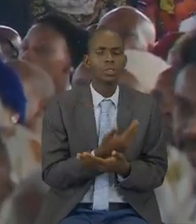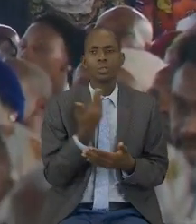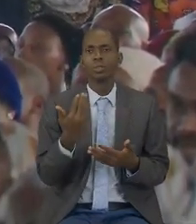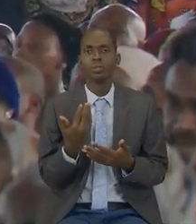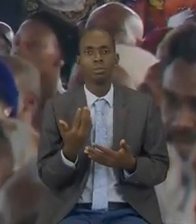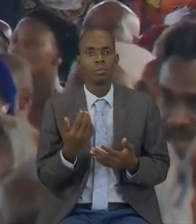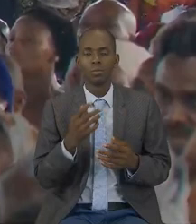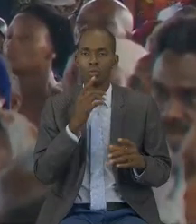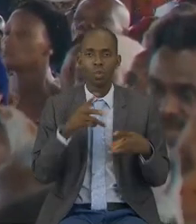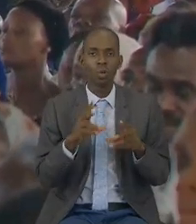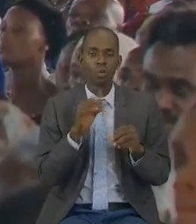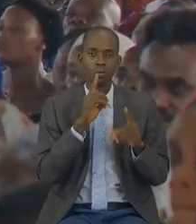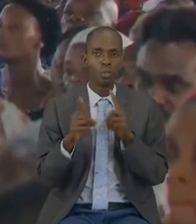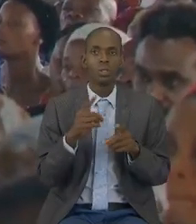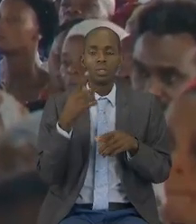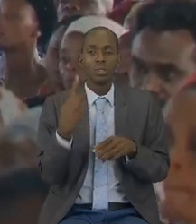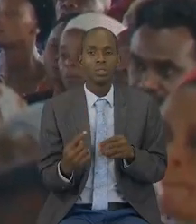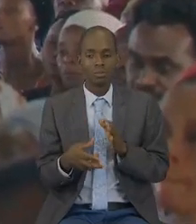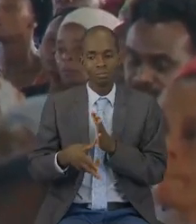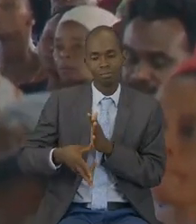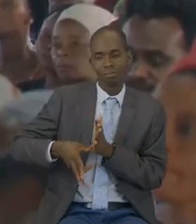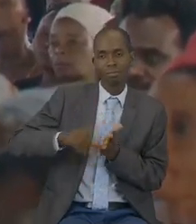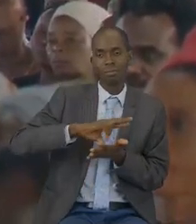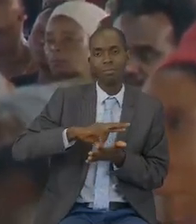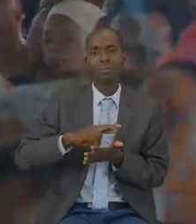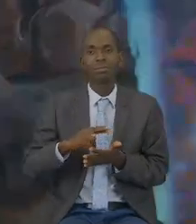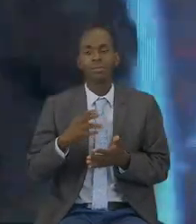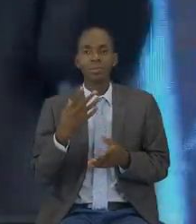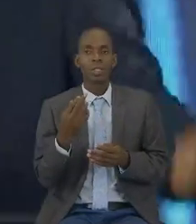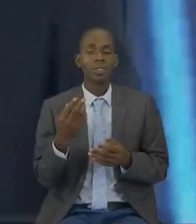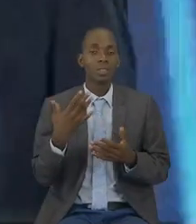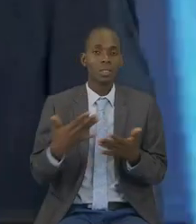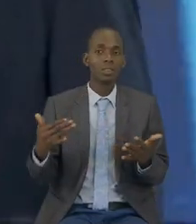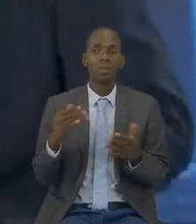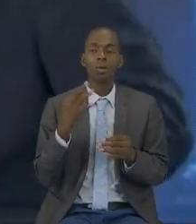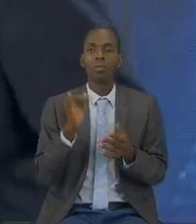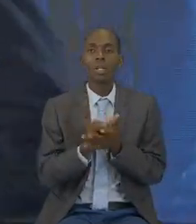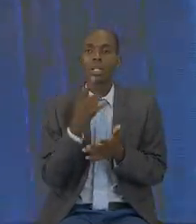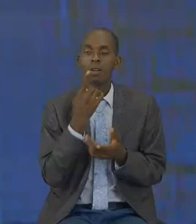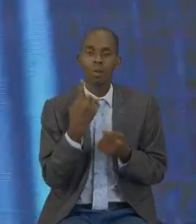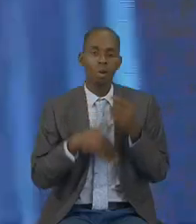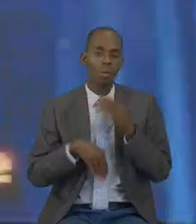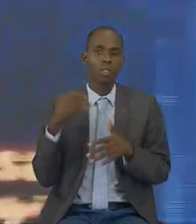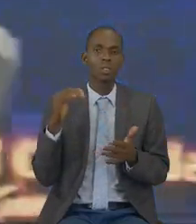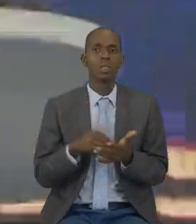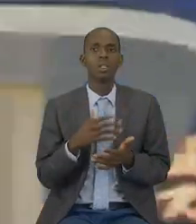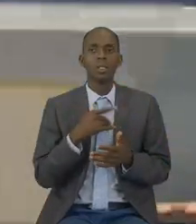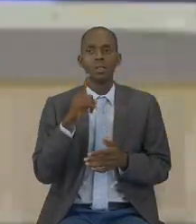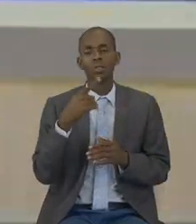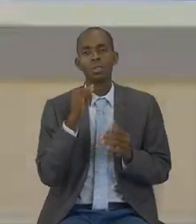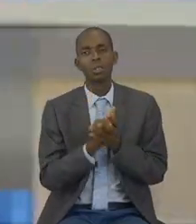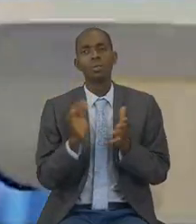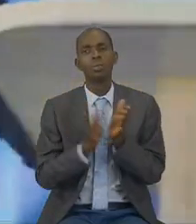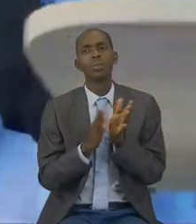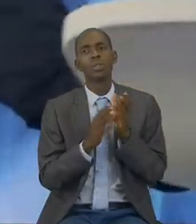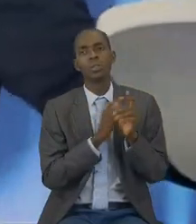and unction. The recorded tape of that tongue comes out again, and you say, praise the Lord,